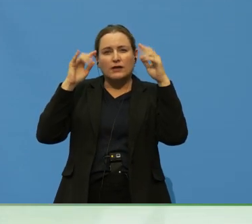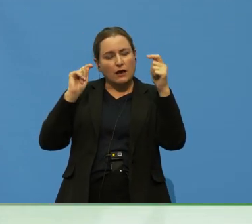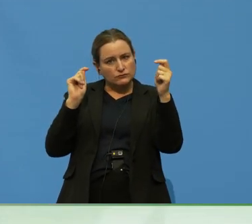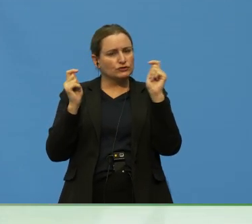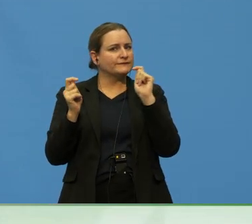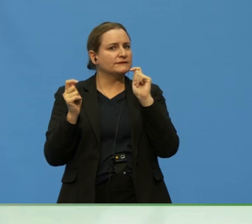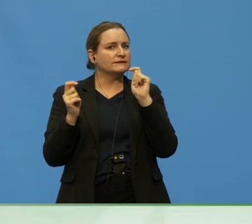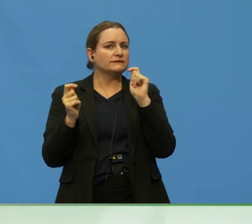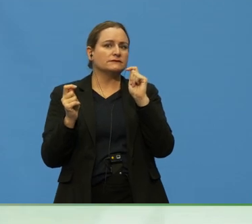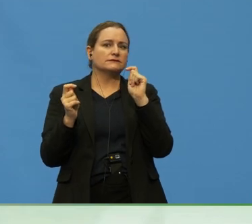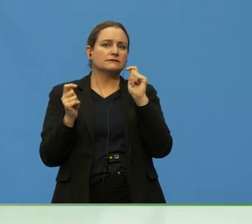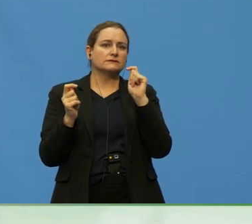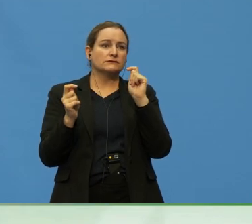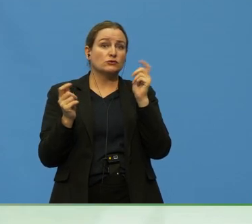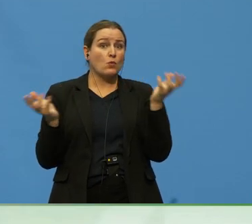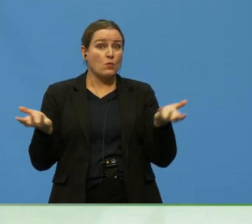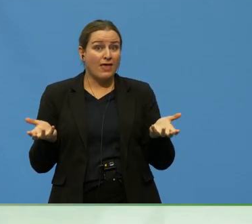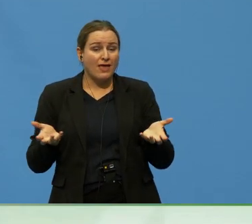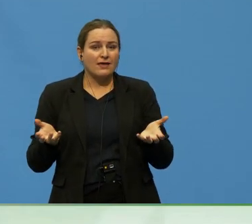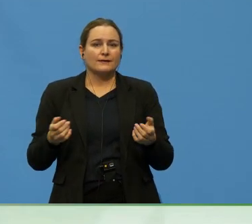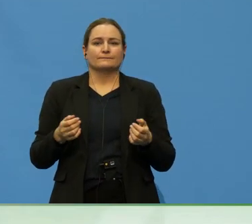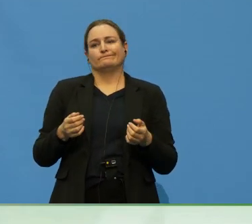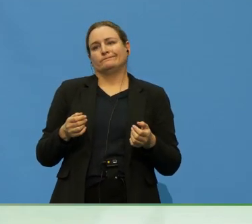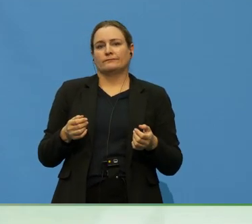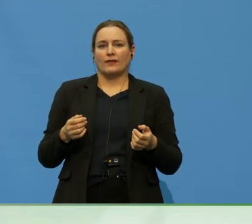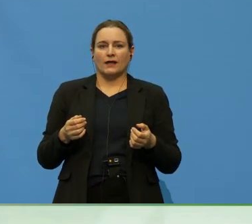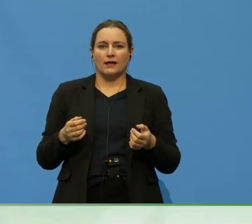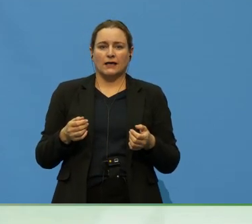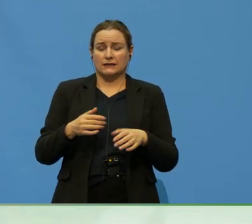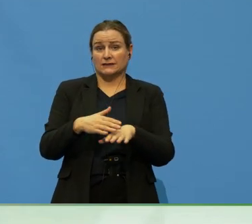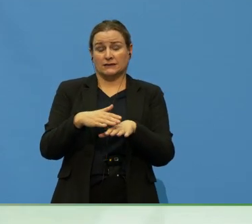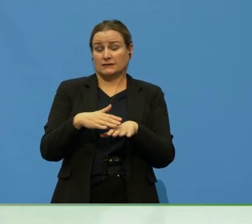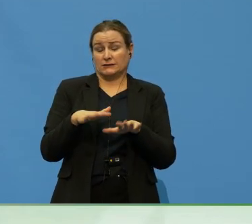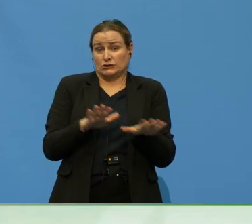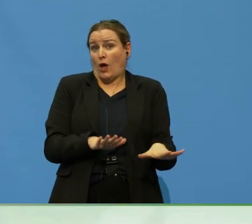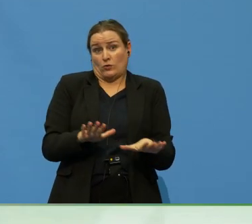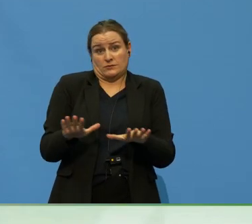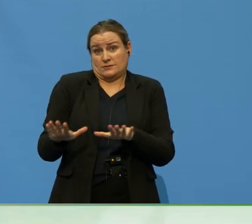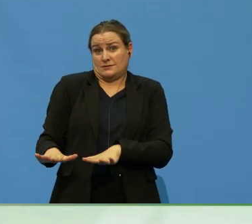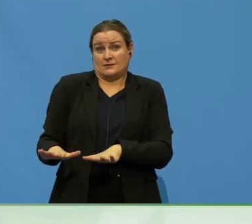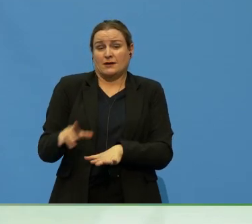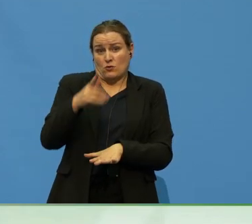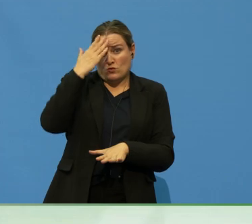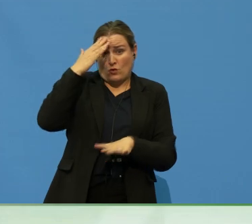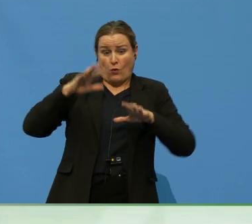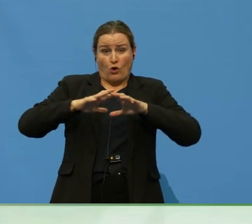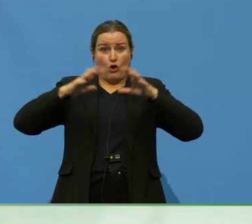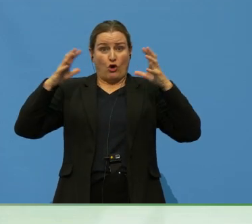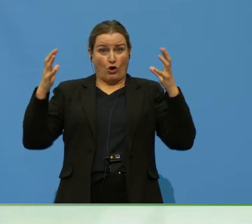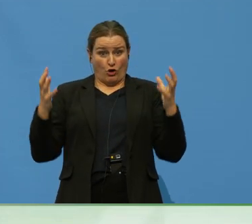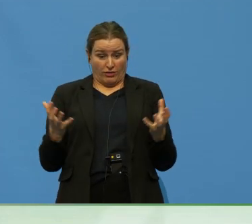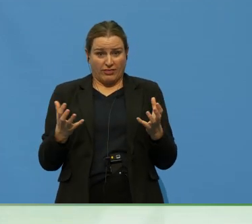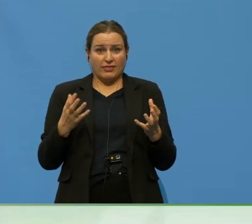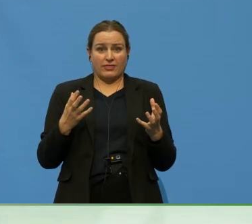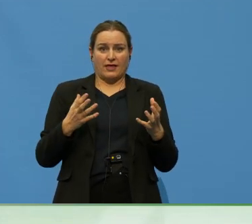at very slow tectonic, it's the tectonic plates of society that shift incredibly